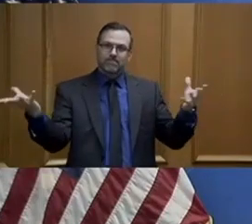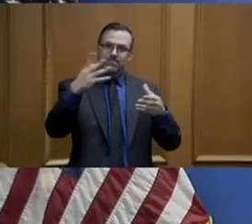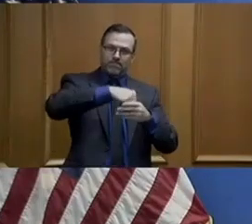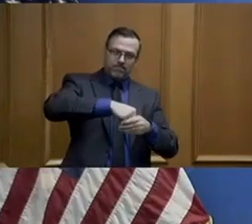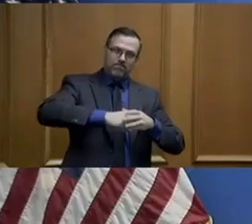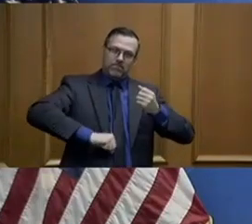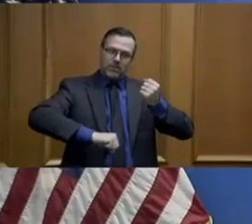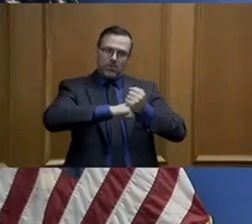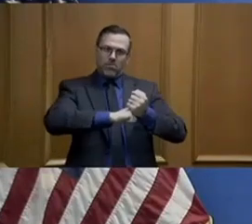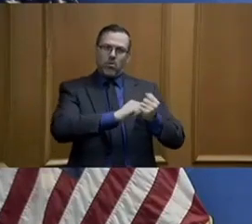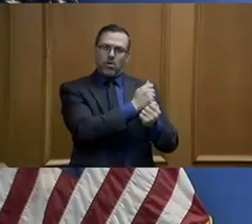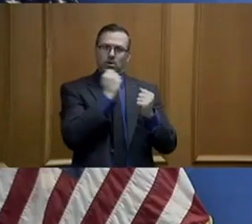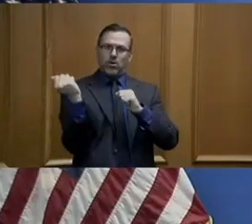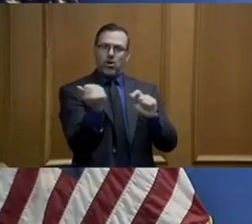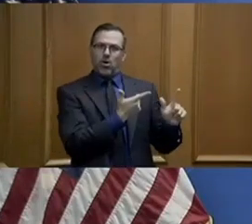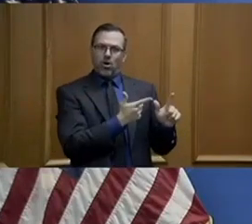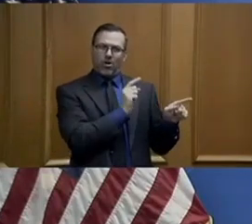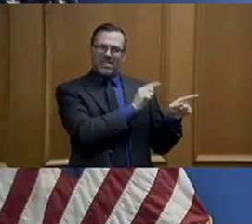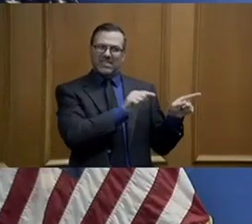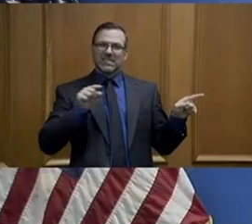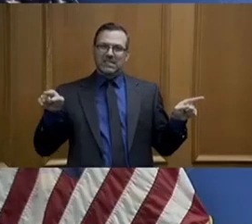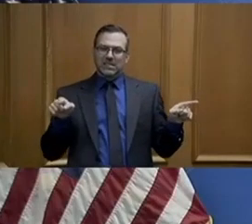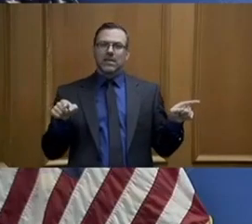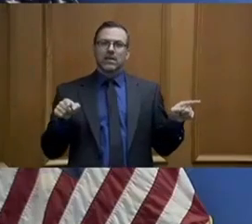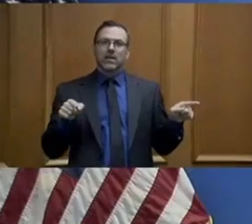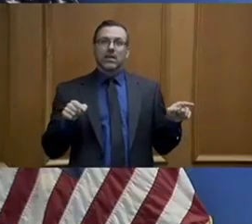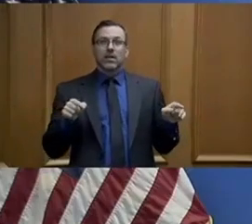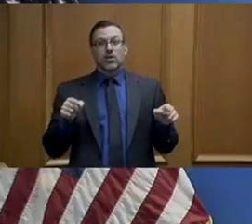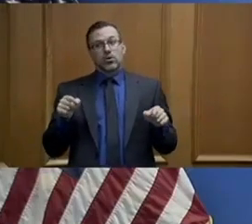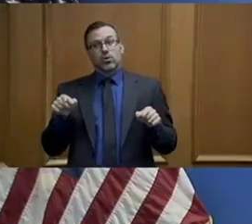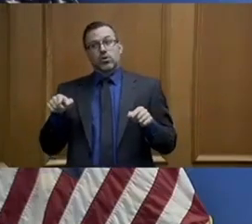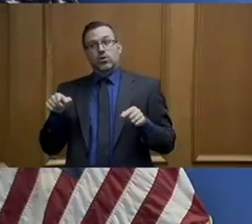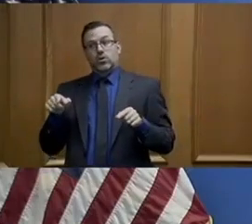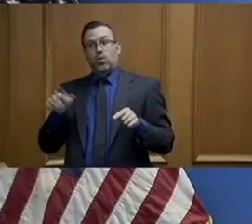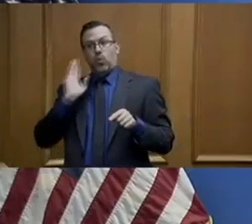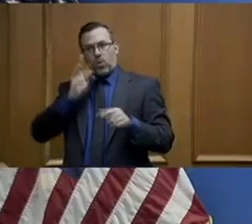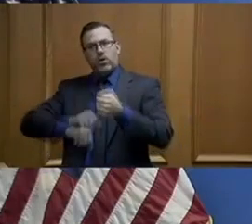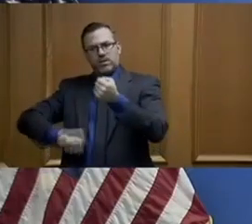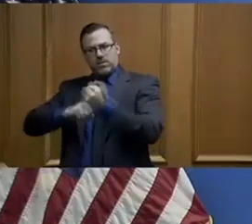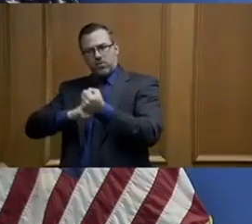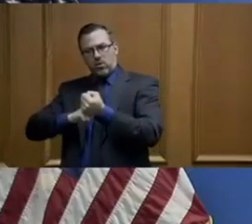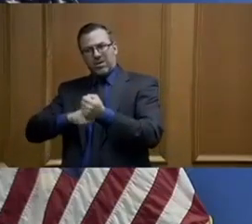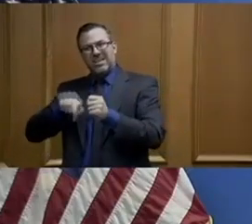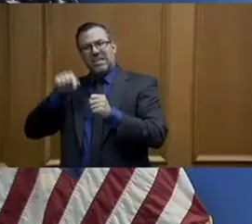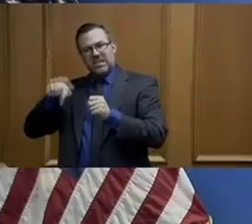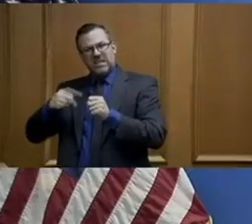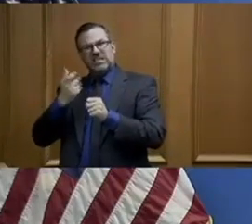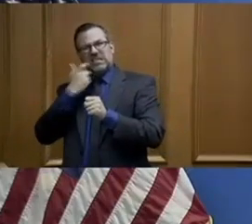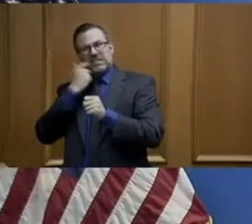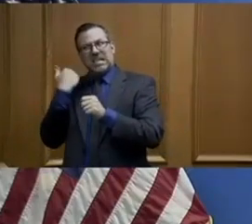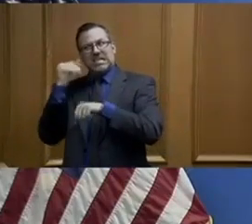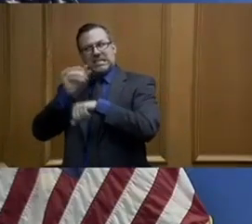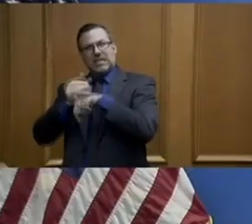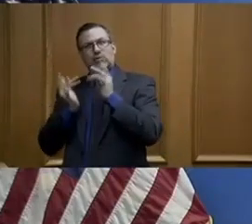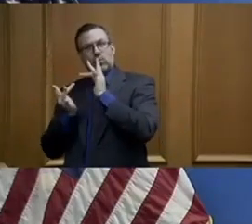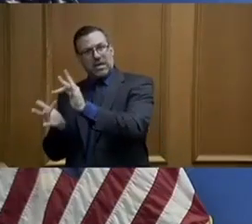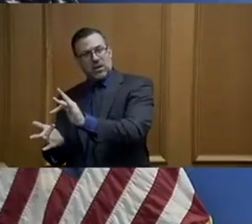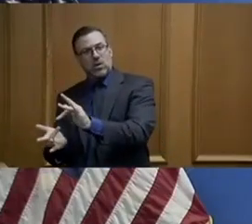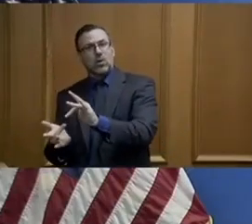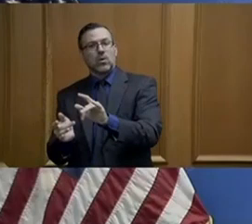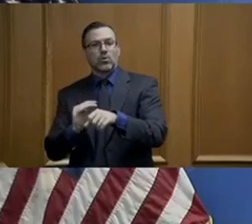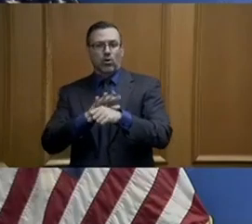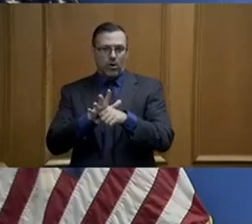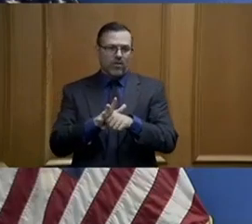support to this crisis that falls on top of the other crisis we have in our state. But we